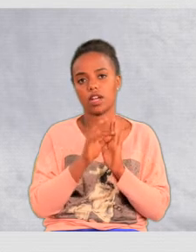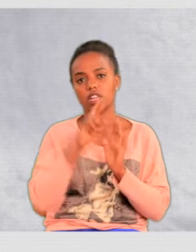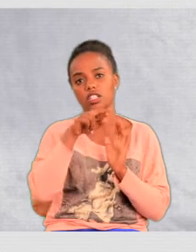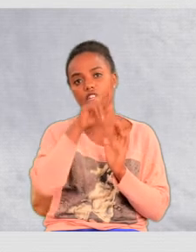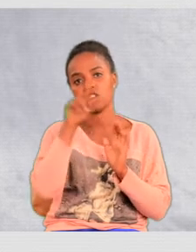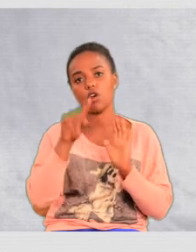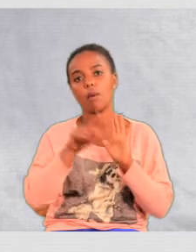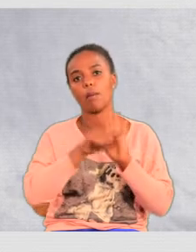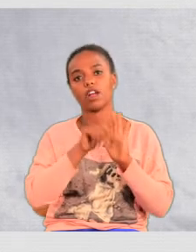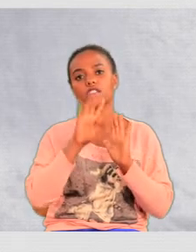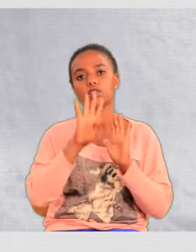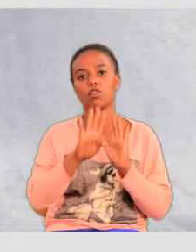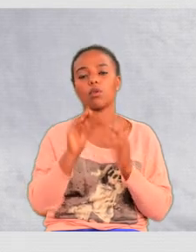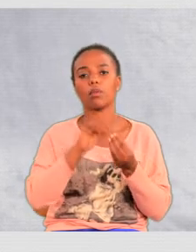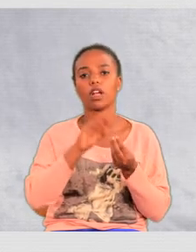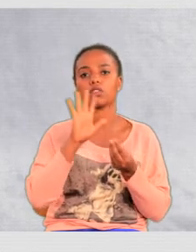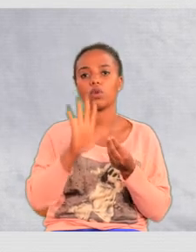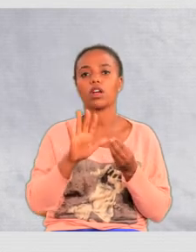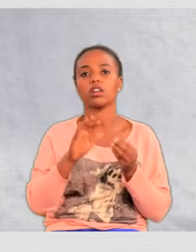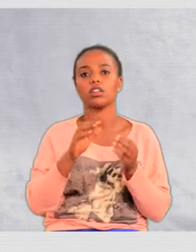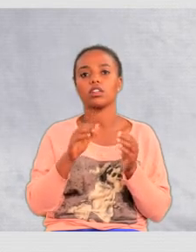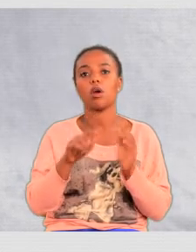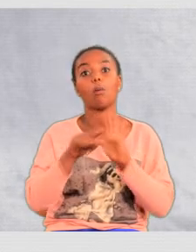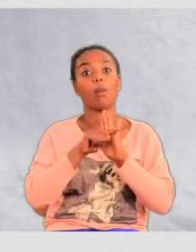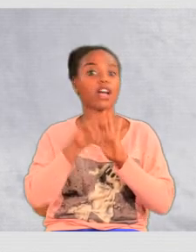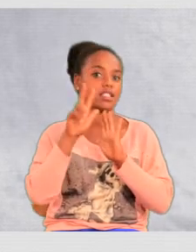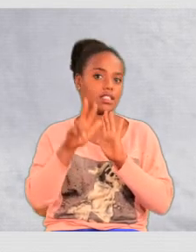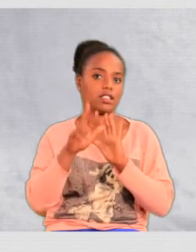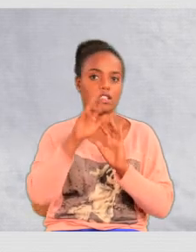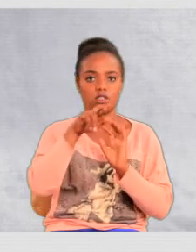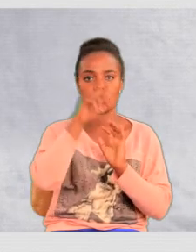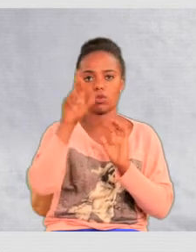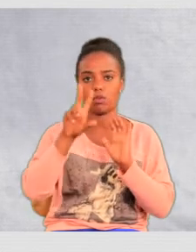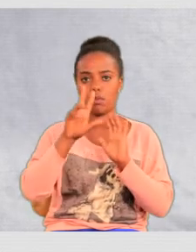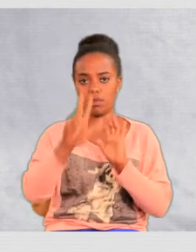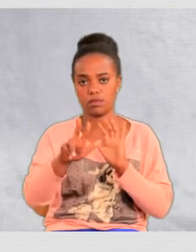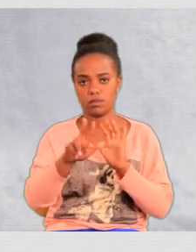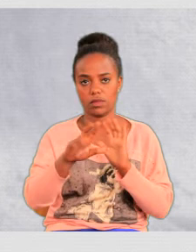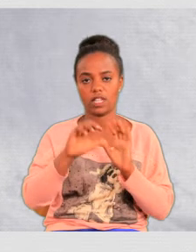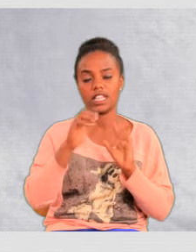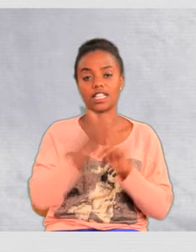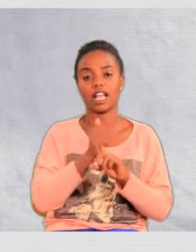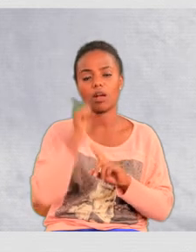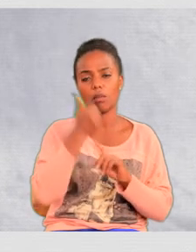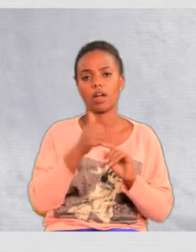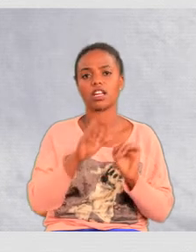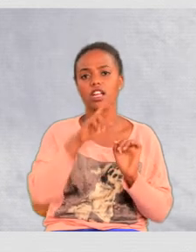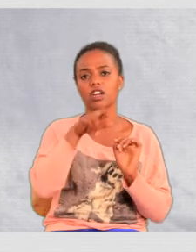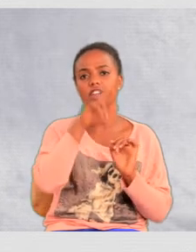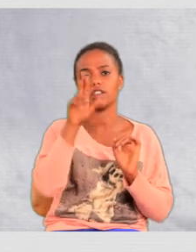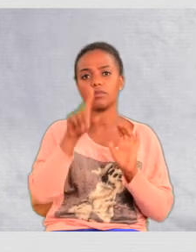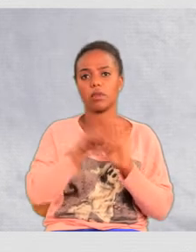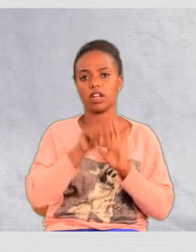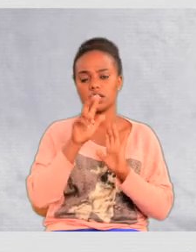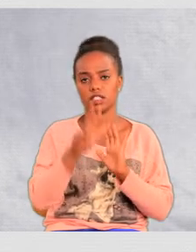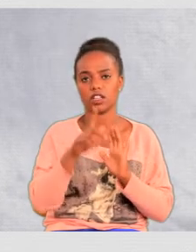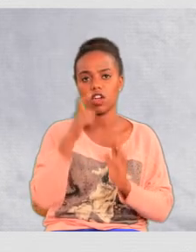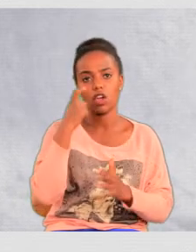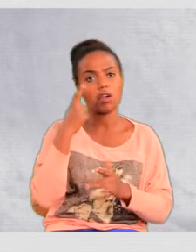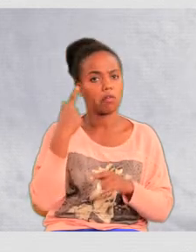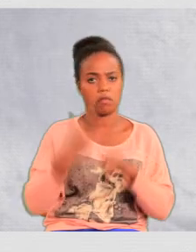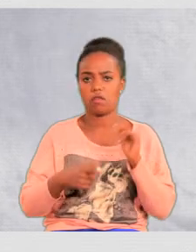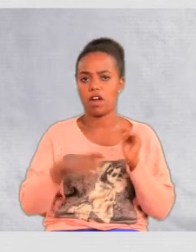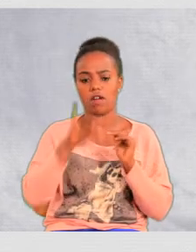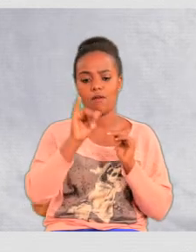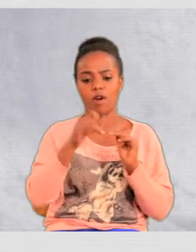minus 4 plus 1, it gives you minus 3, square root of minus 3. If you take any real number x, you can't find value of y here